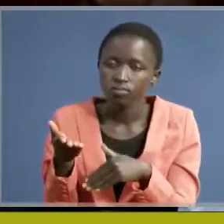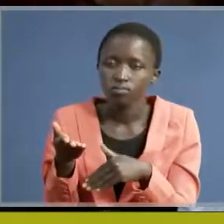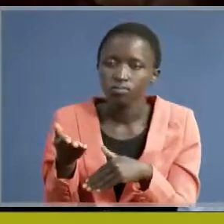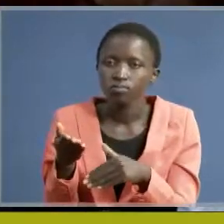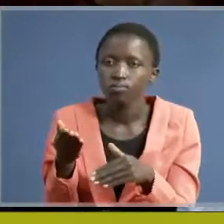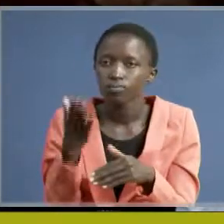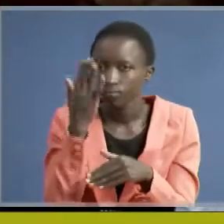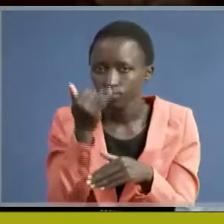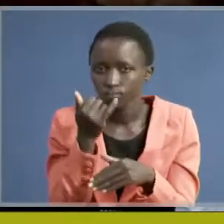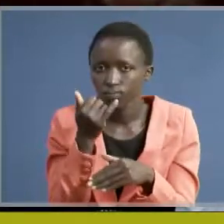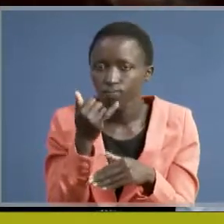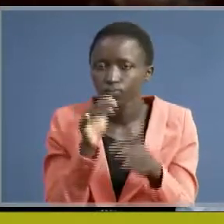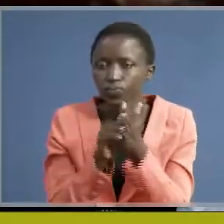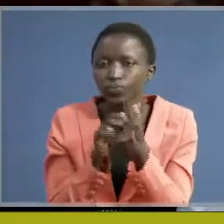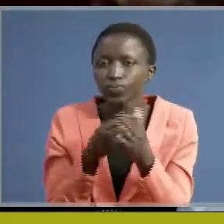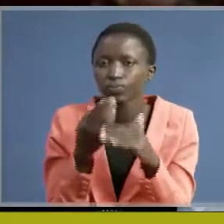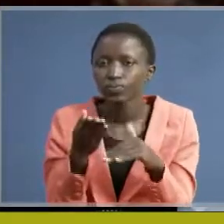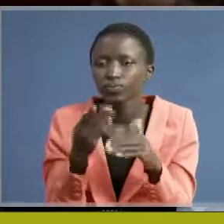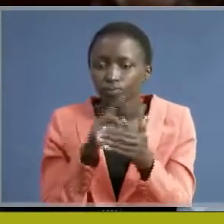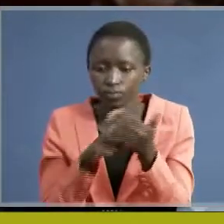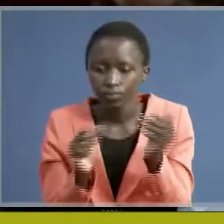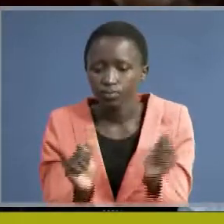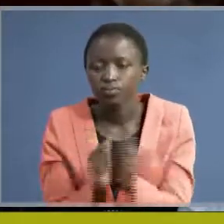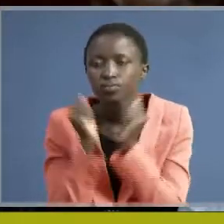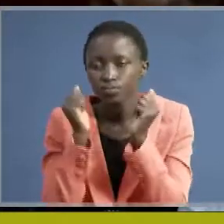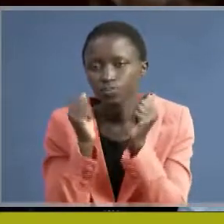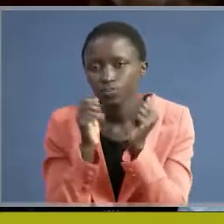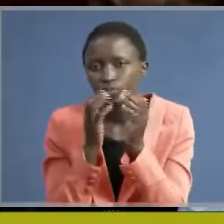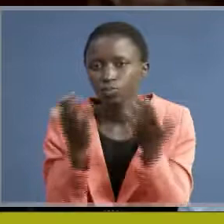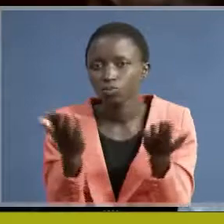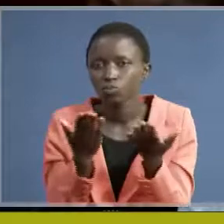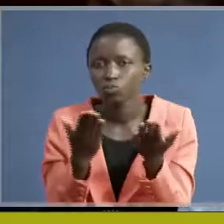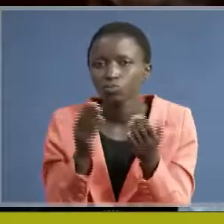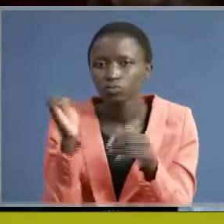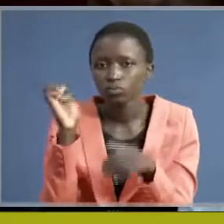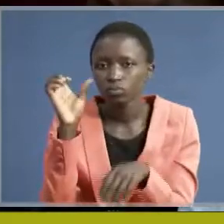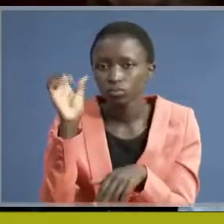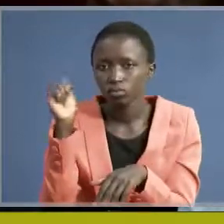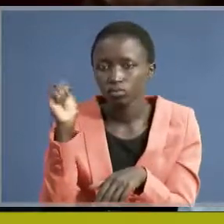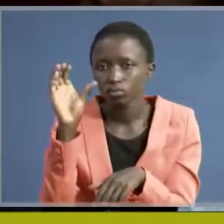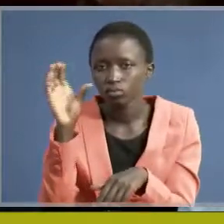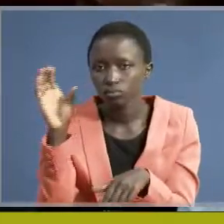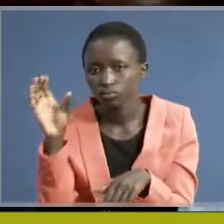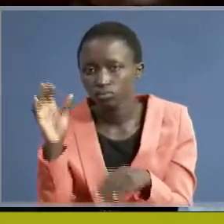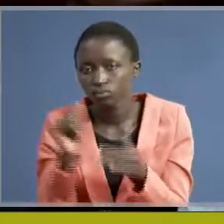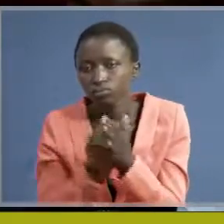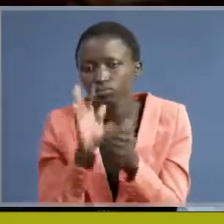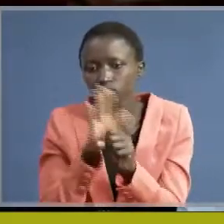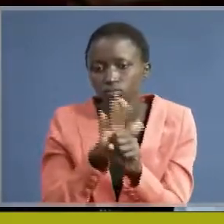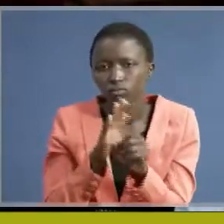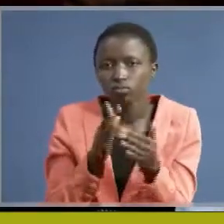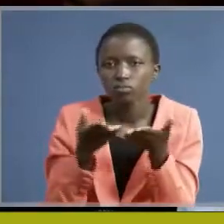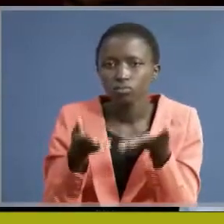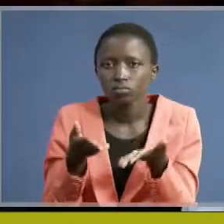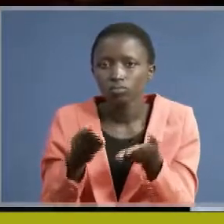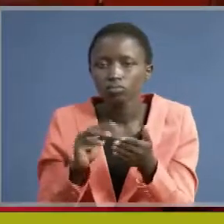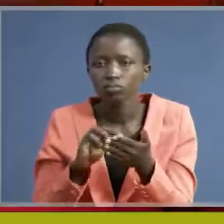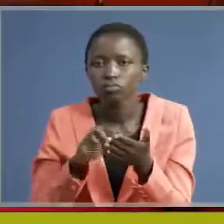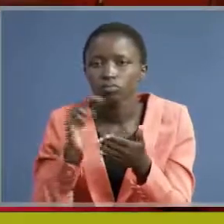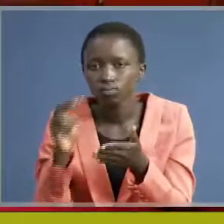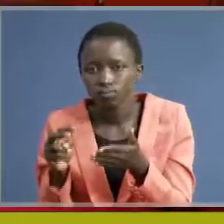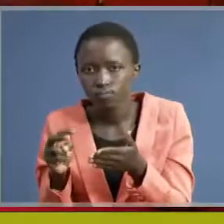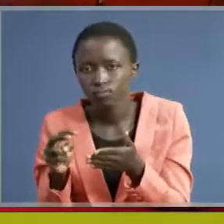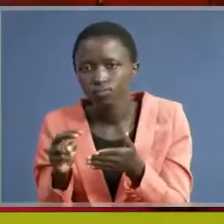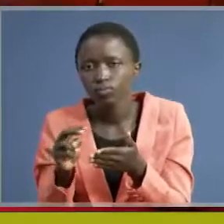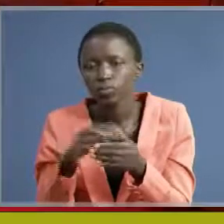of what happened in EACC involvement, most of these people are now suspended. Allow